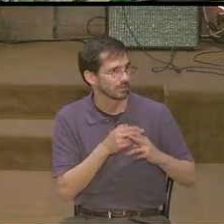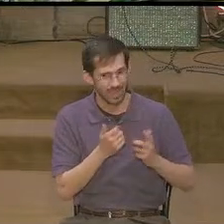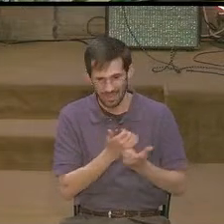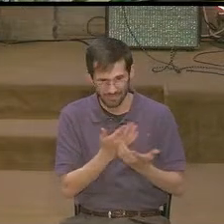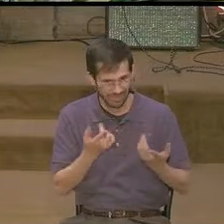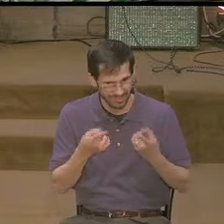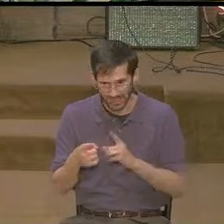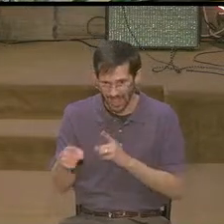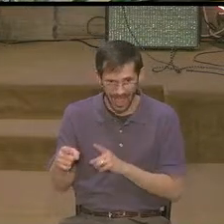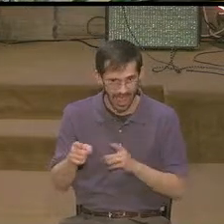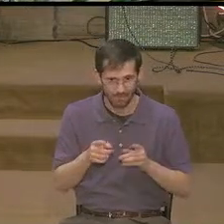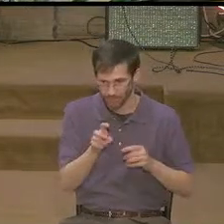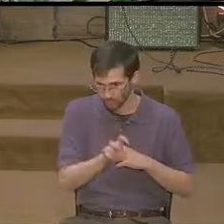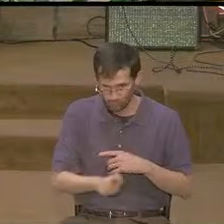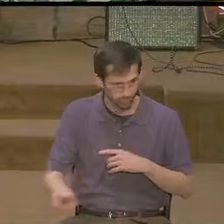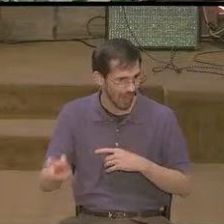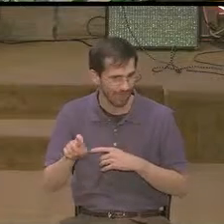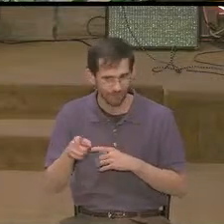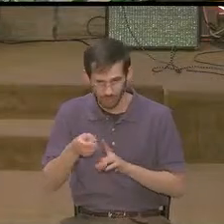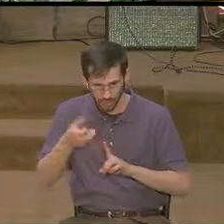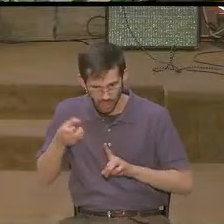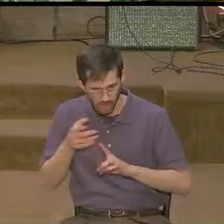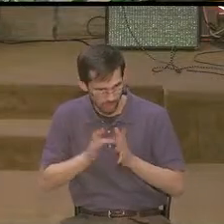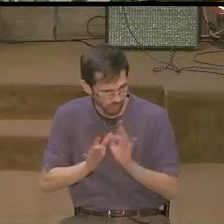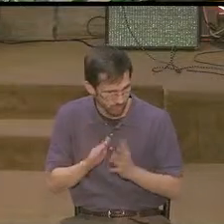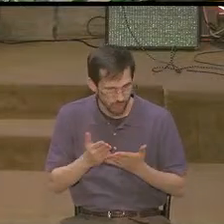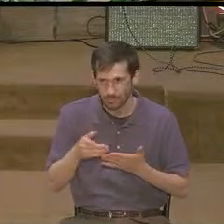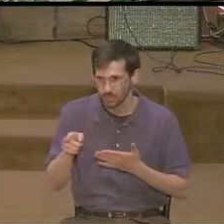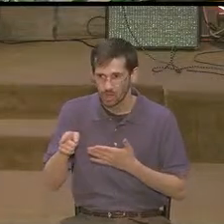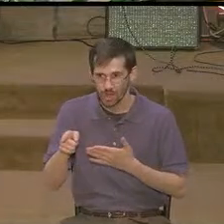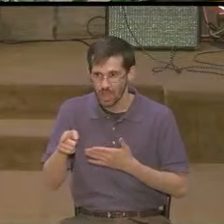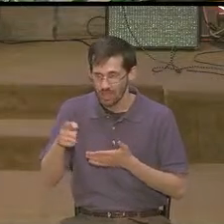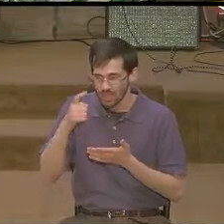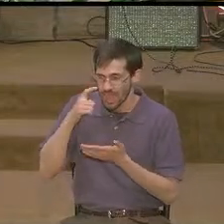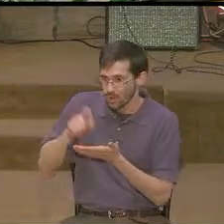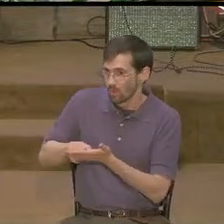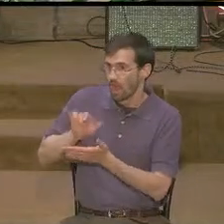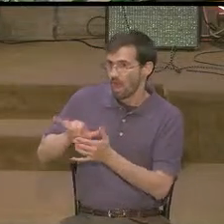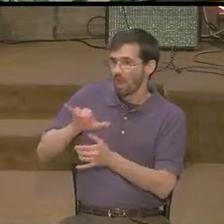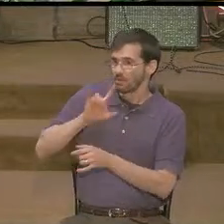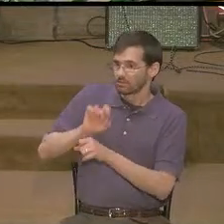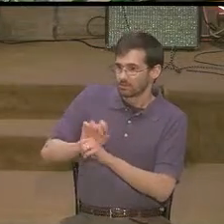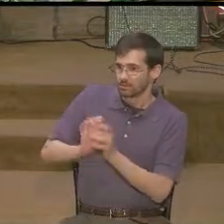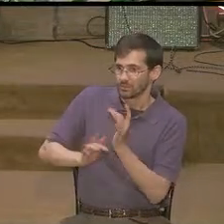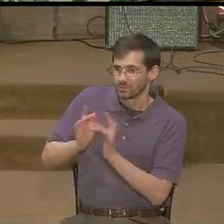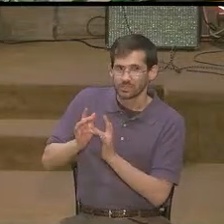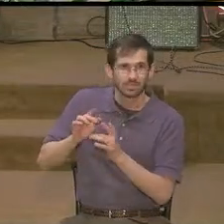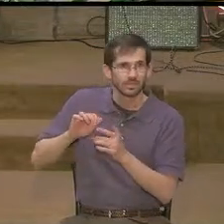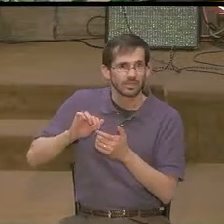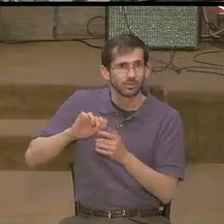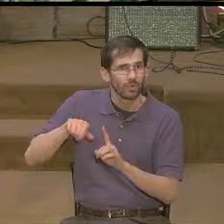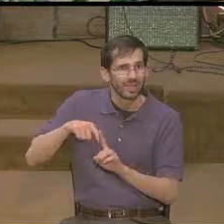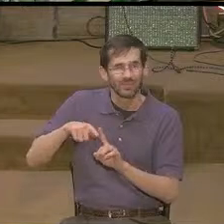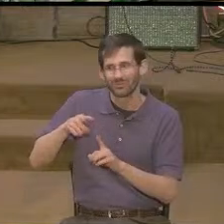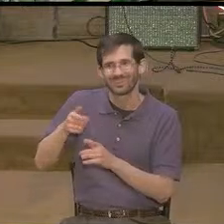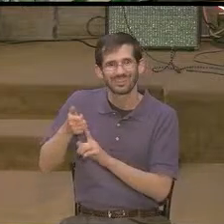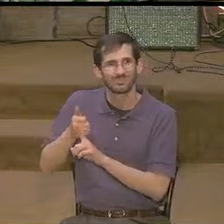breaking of the bread. See, they knew him in communion. Come on, somebody.